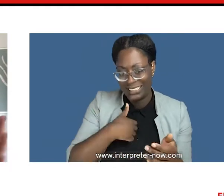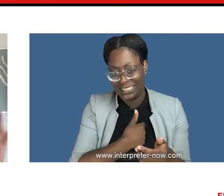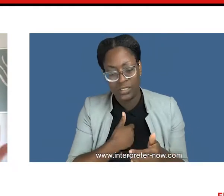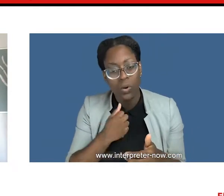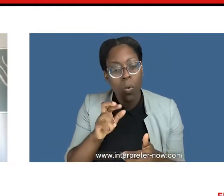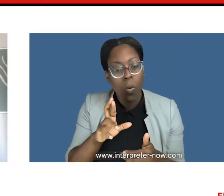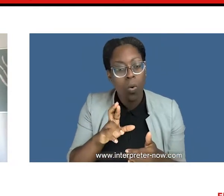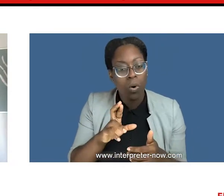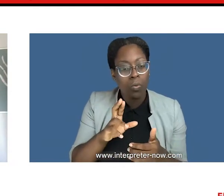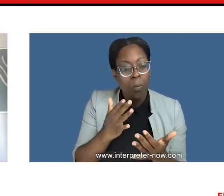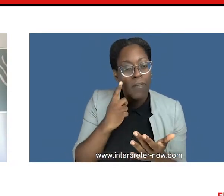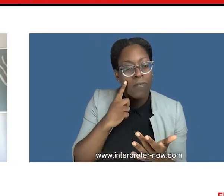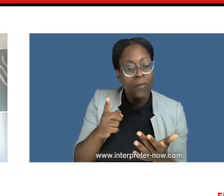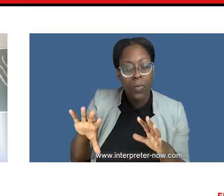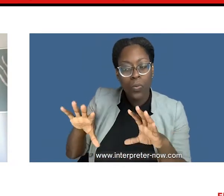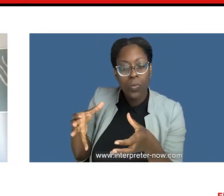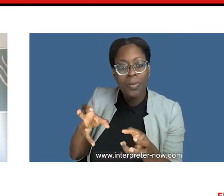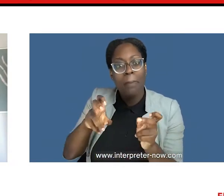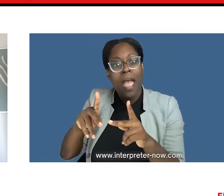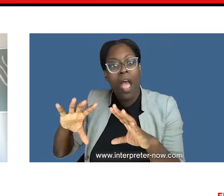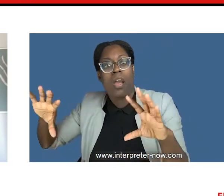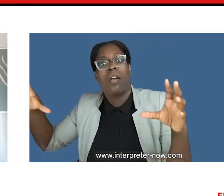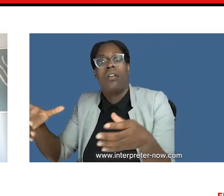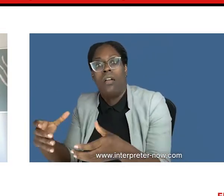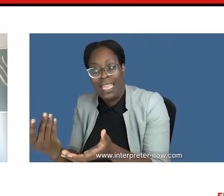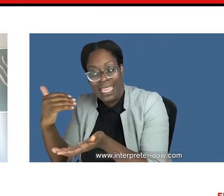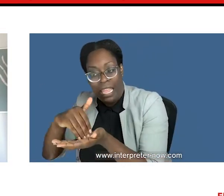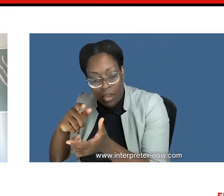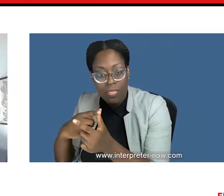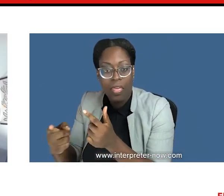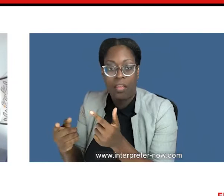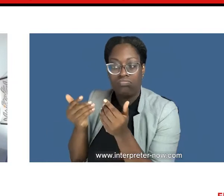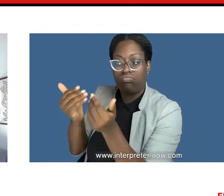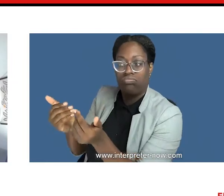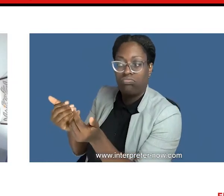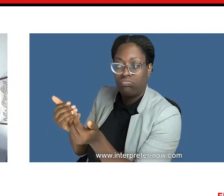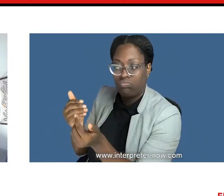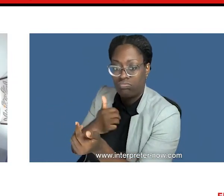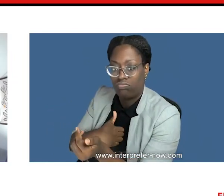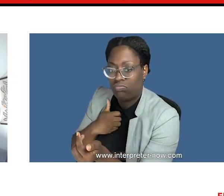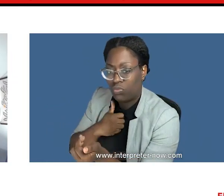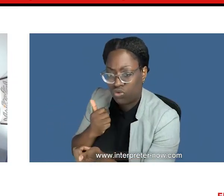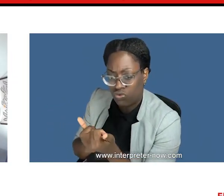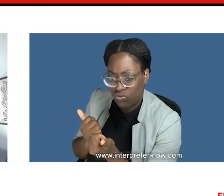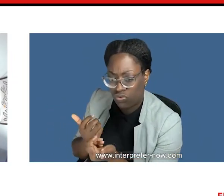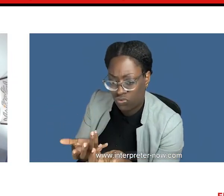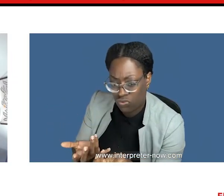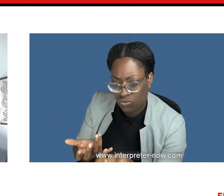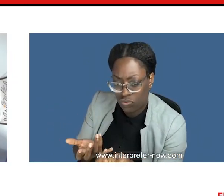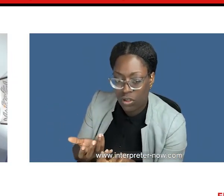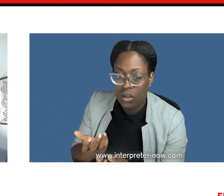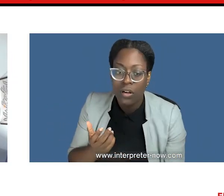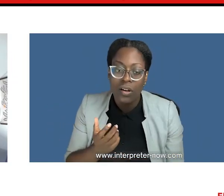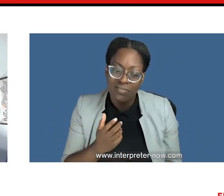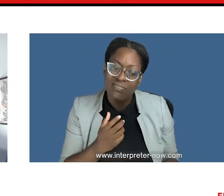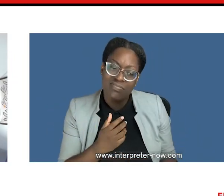you recommend, or does it really just depend on the circumstance? It's true. It definitely depends on the circumstance. And then I would say that if you